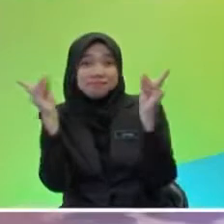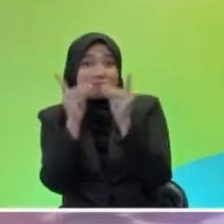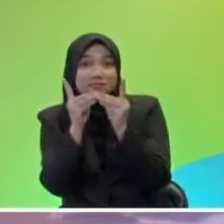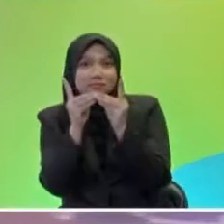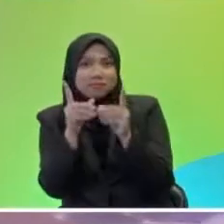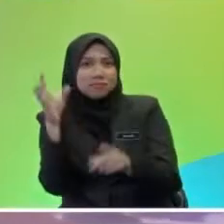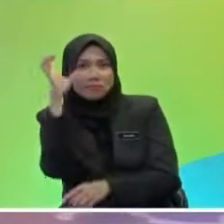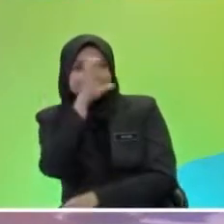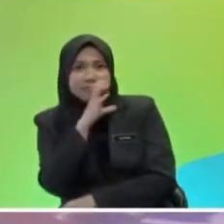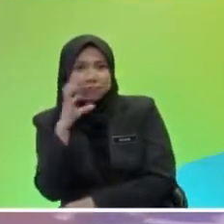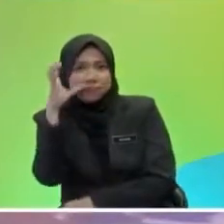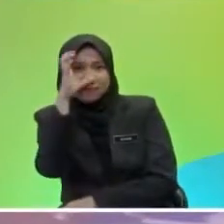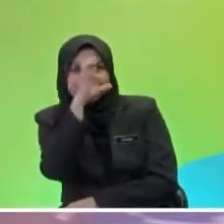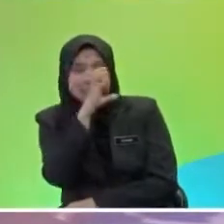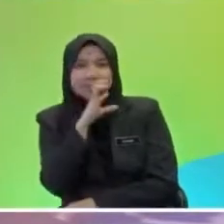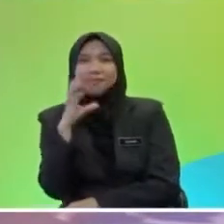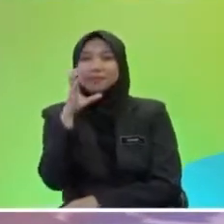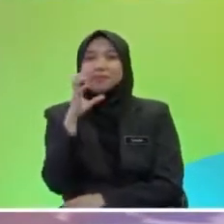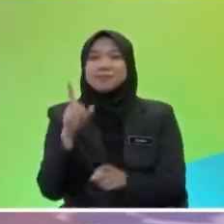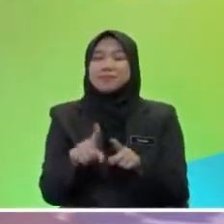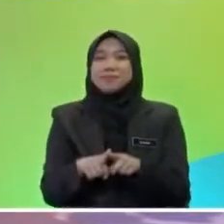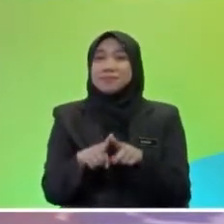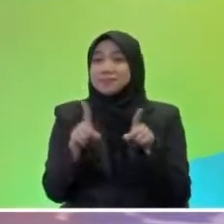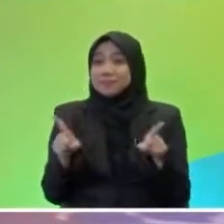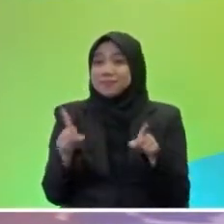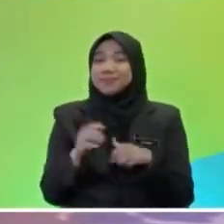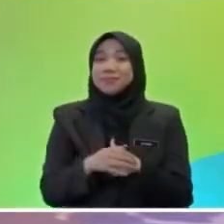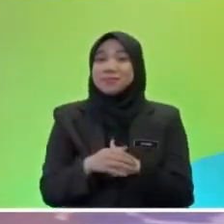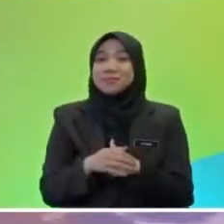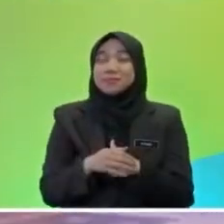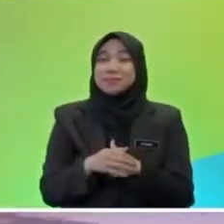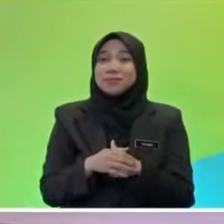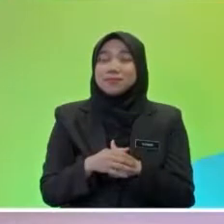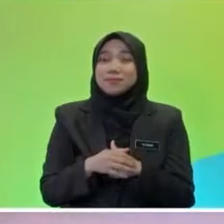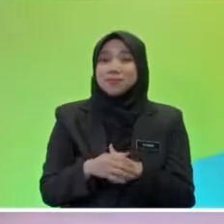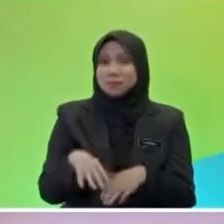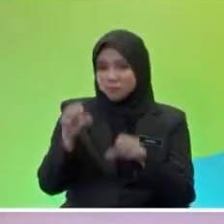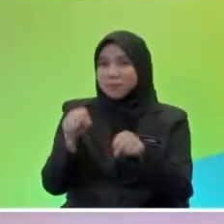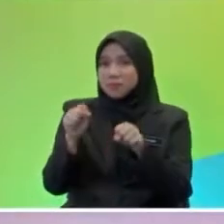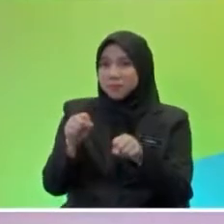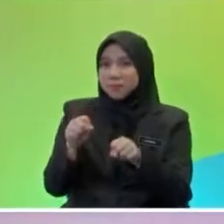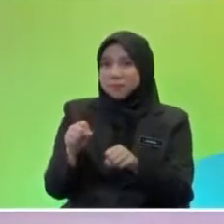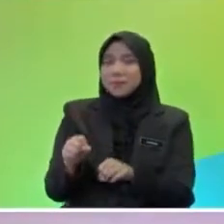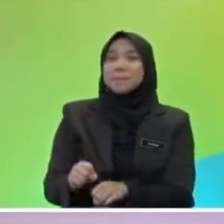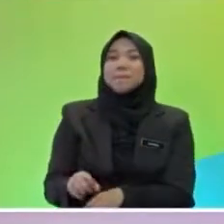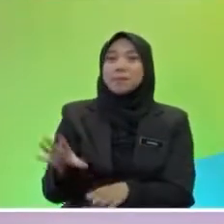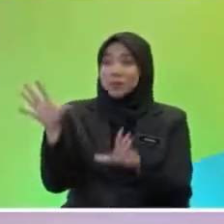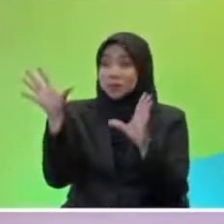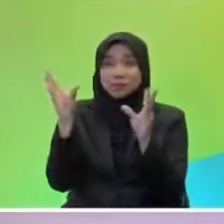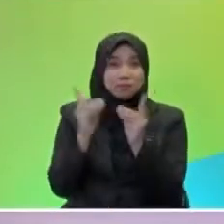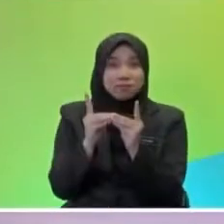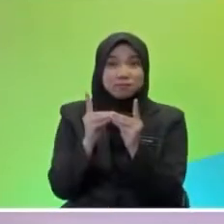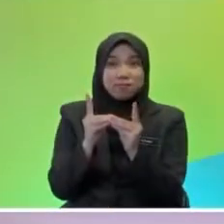similarities between the eggplant and tomato plant. But there, eggplant, maybe you can find the similarities here. Okay. Okay. What